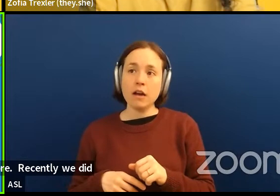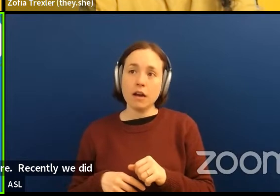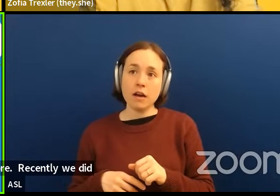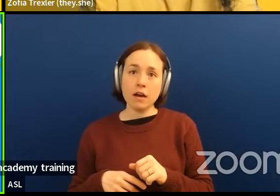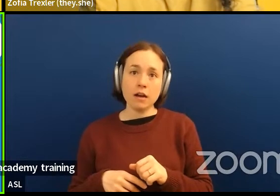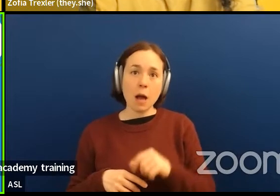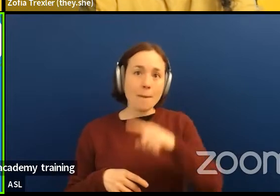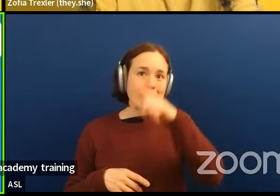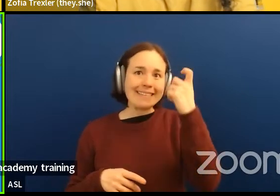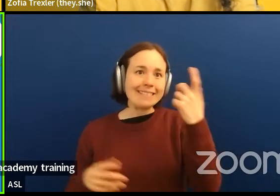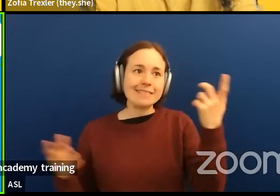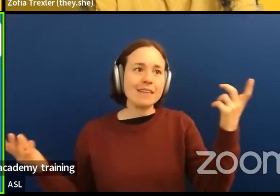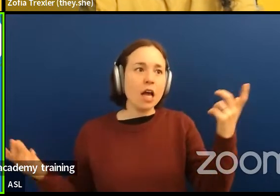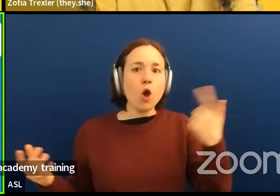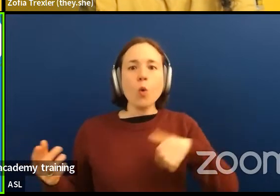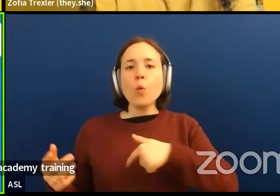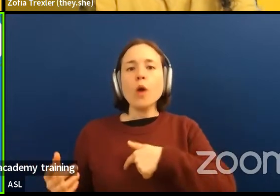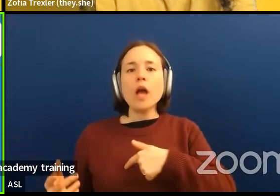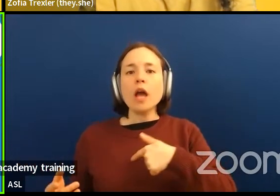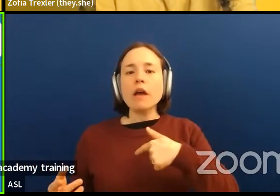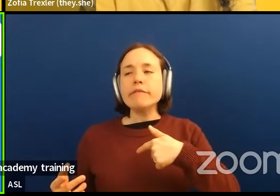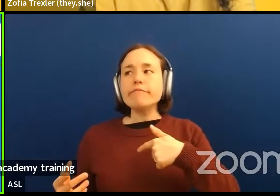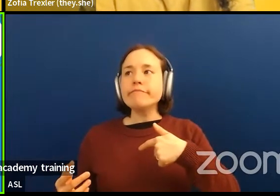Because we always have to